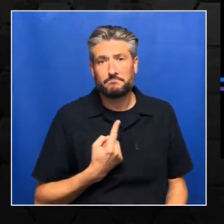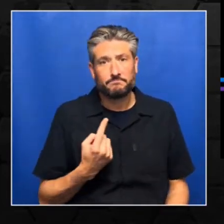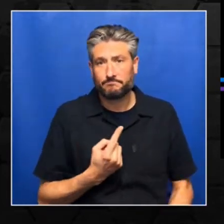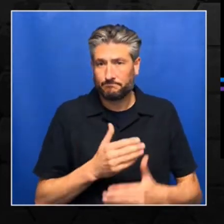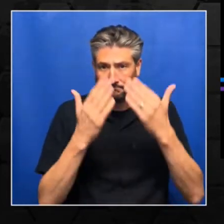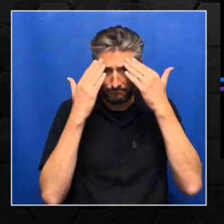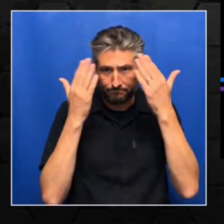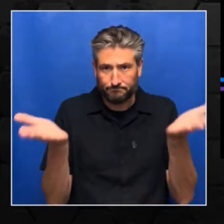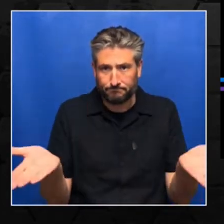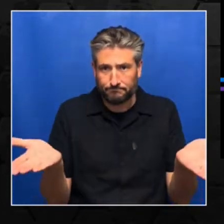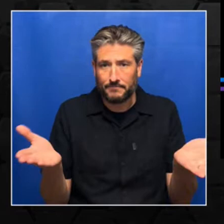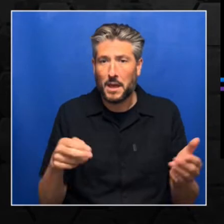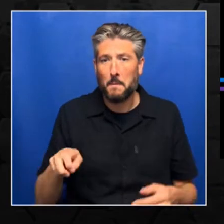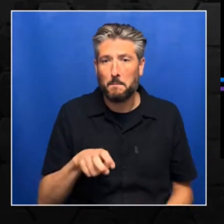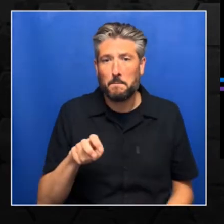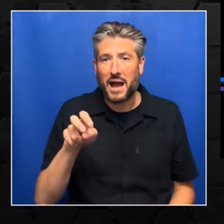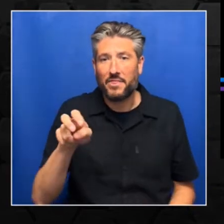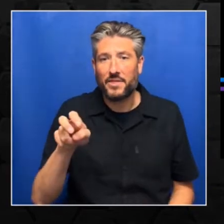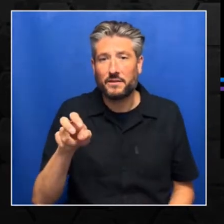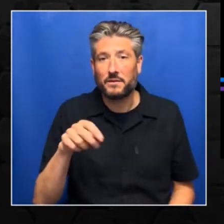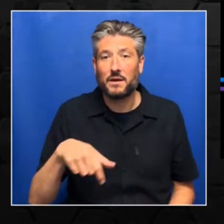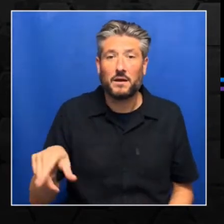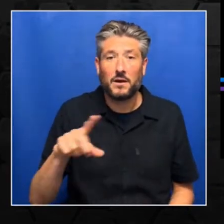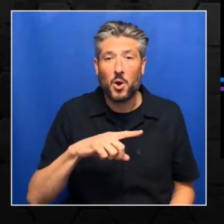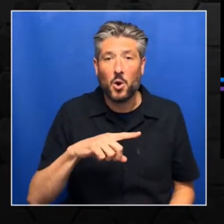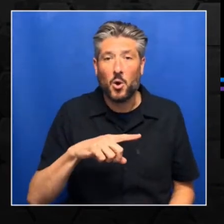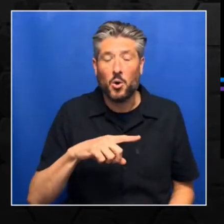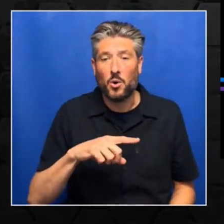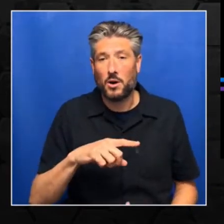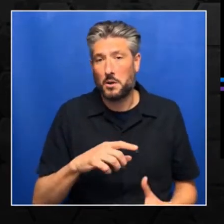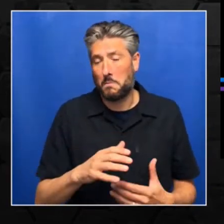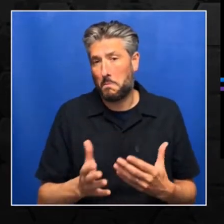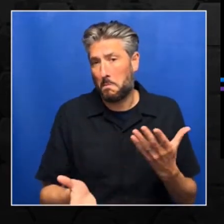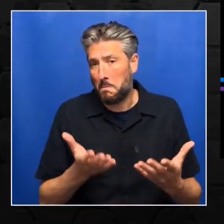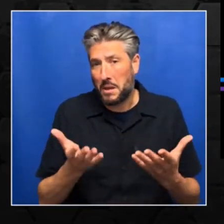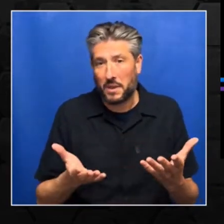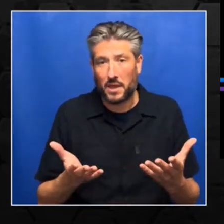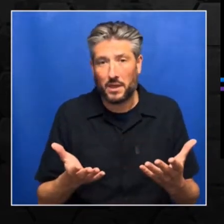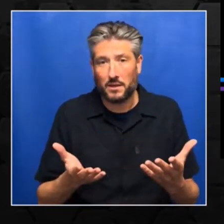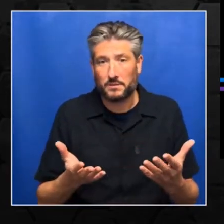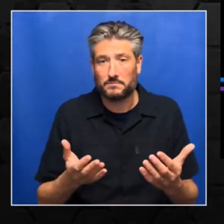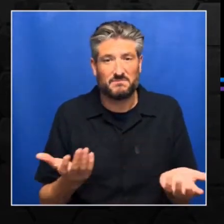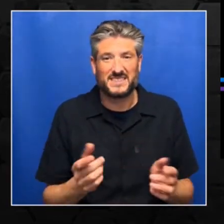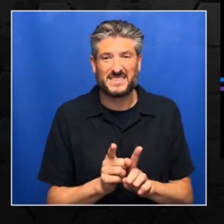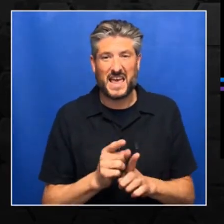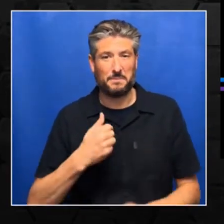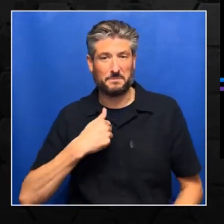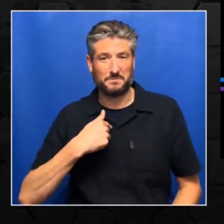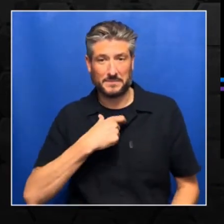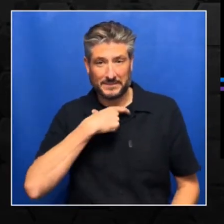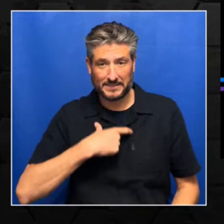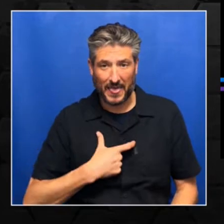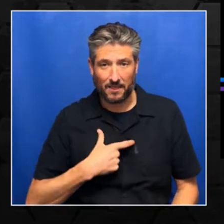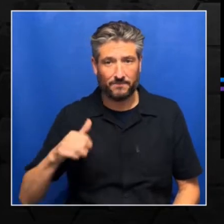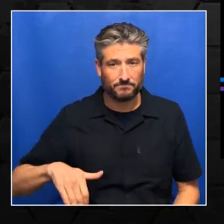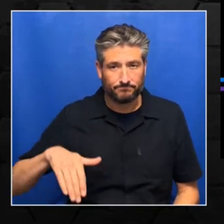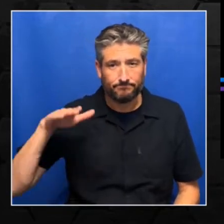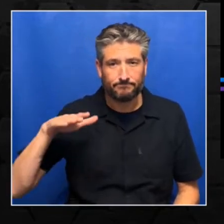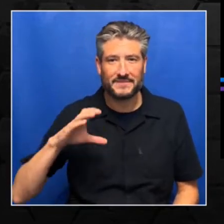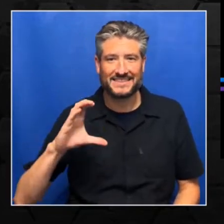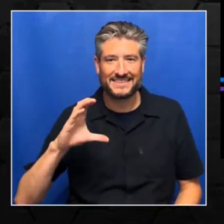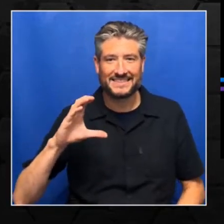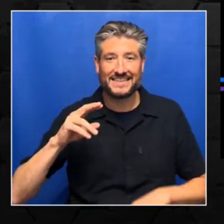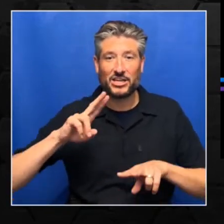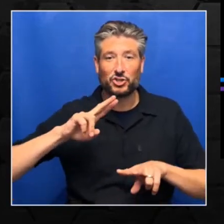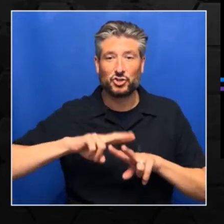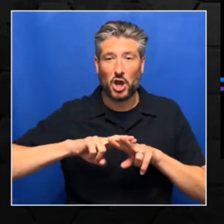like prefer sticking in our own comfort zone. For me, like I grew up with C# and I prefer staying within the